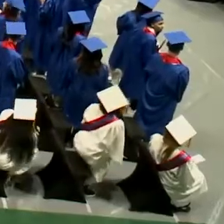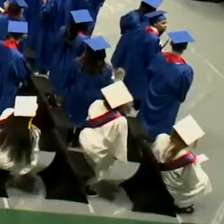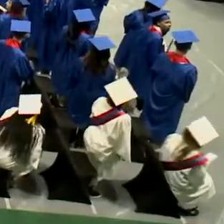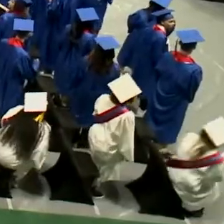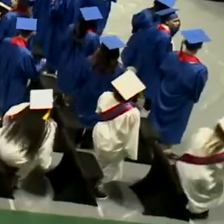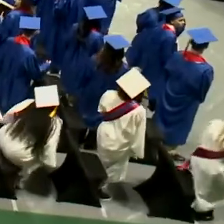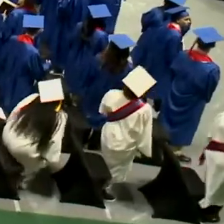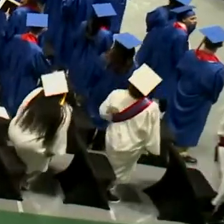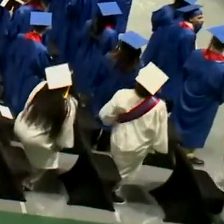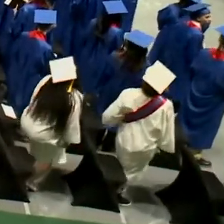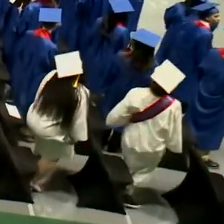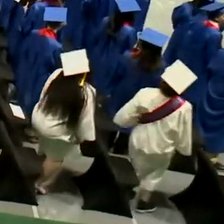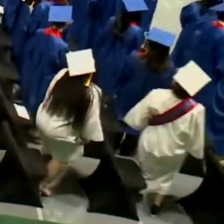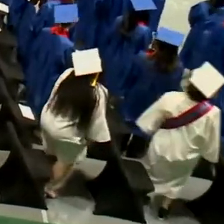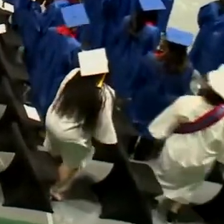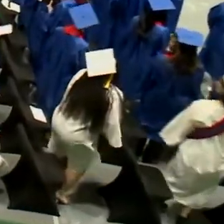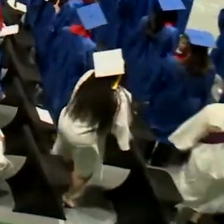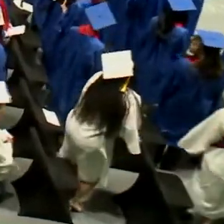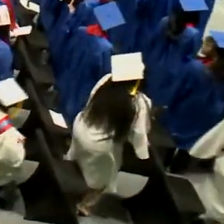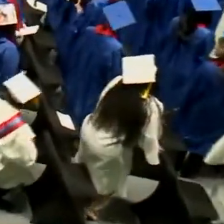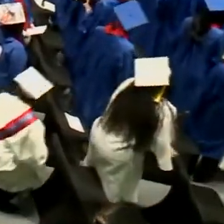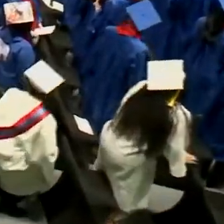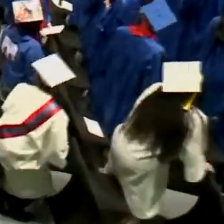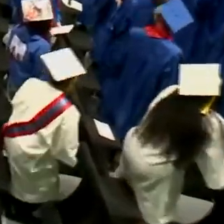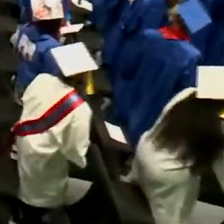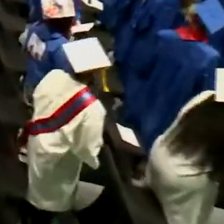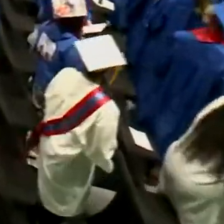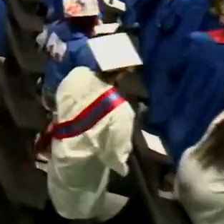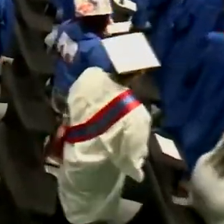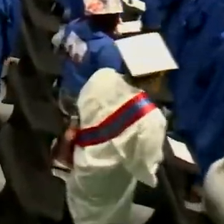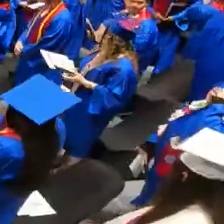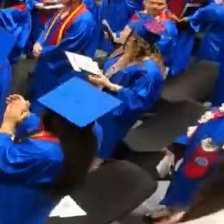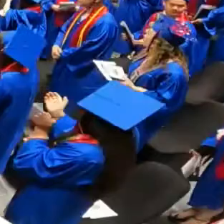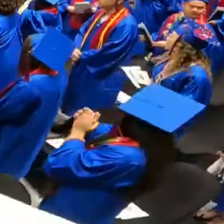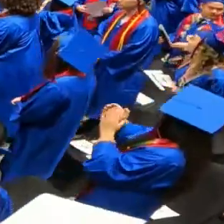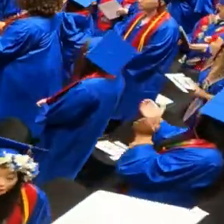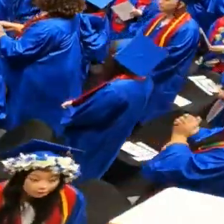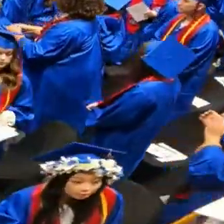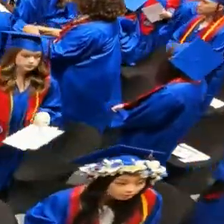Auto marshals, please lead the seniors to the auxiliary gym.